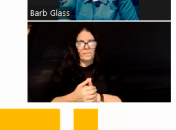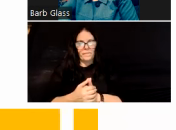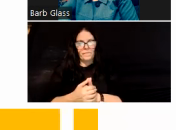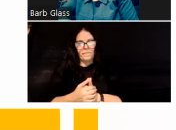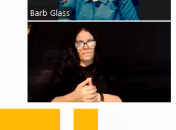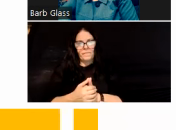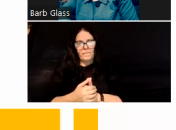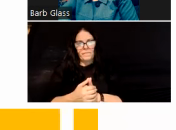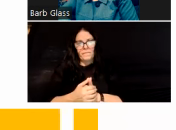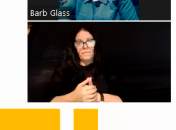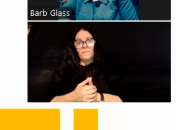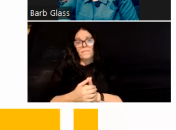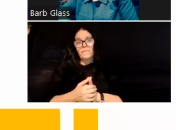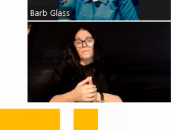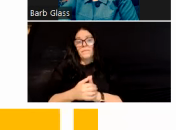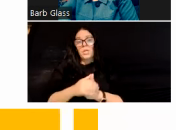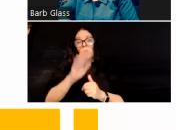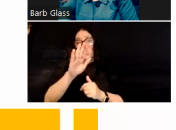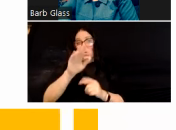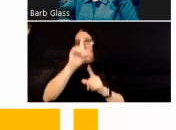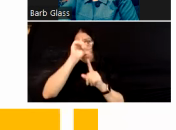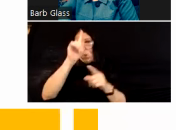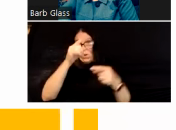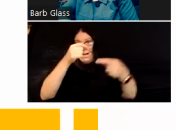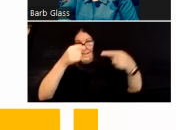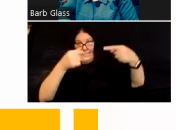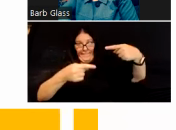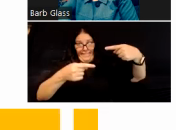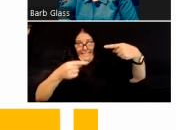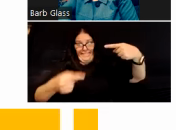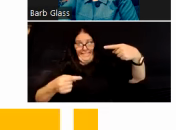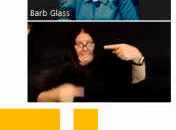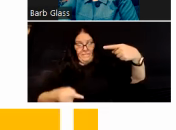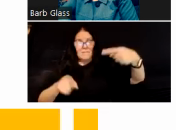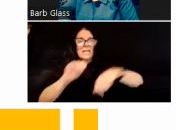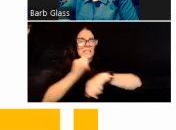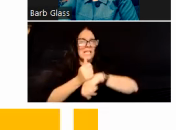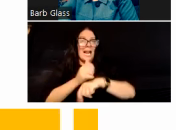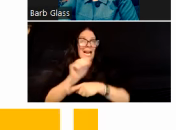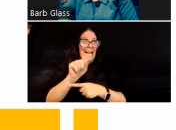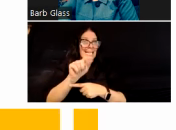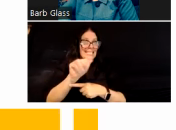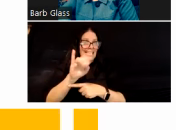Set your sub-goal outcomes to attained, not attained, or canceled, depending on what happened. And